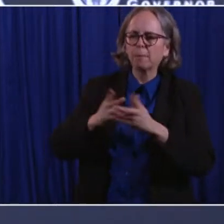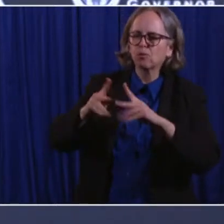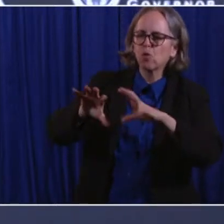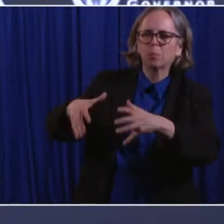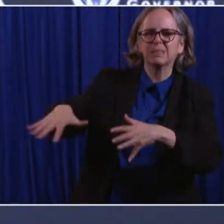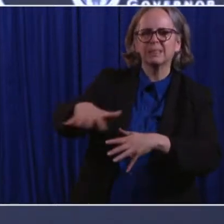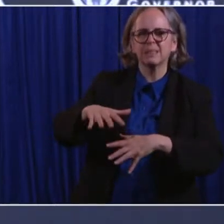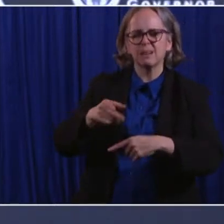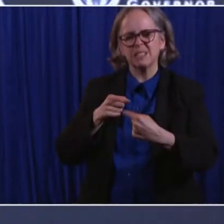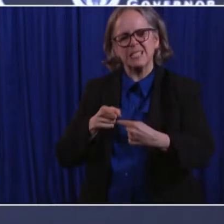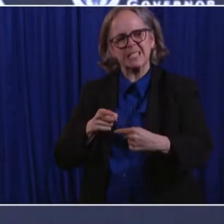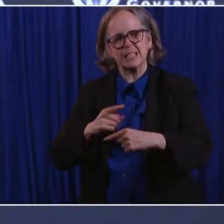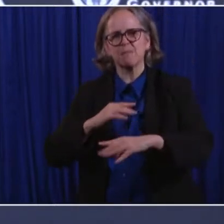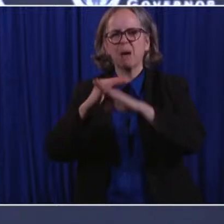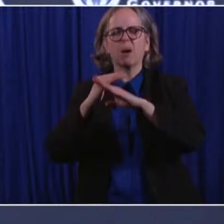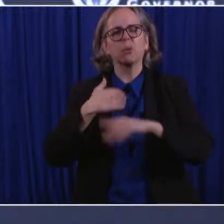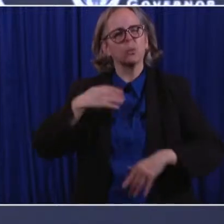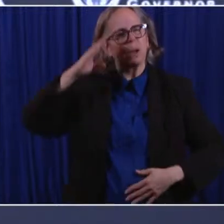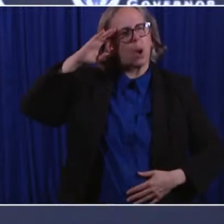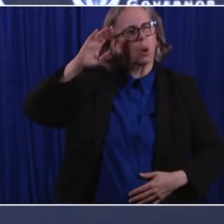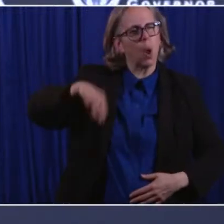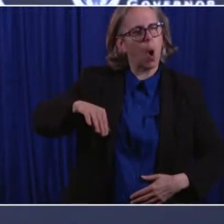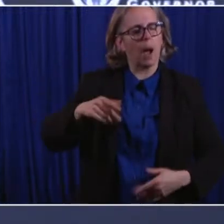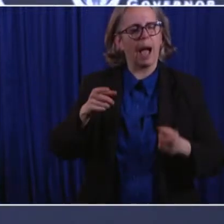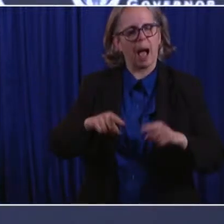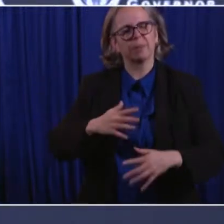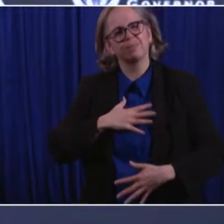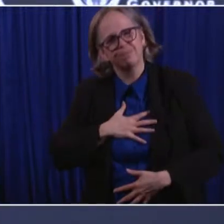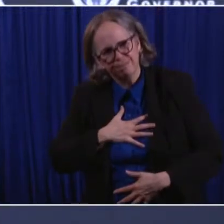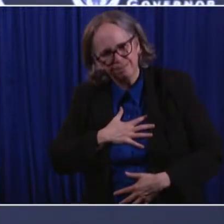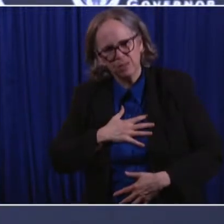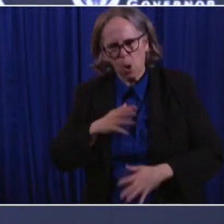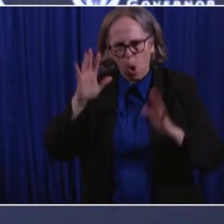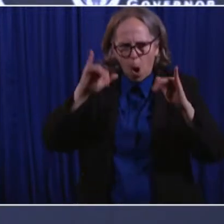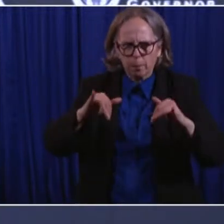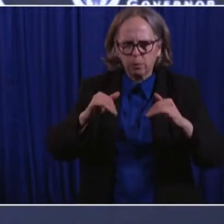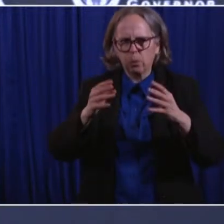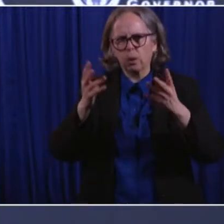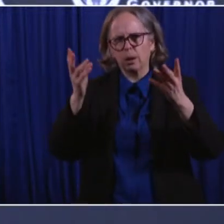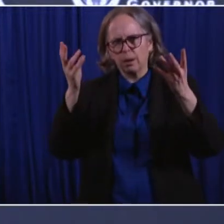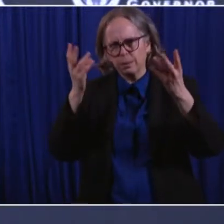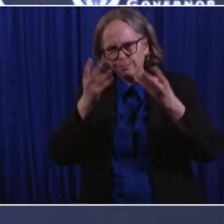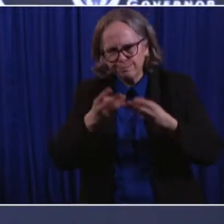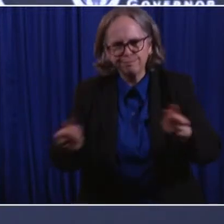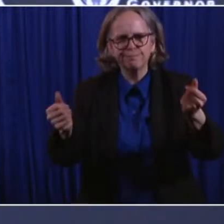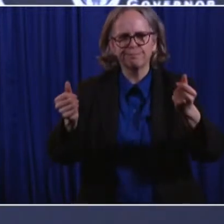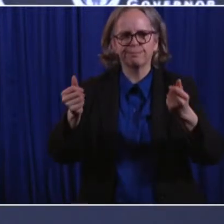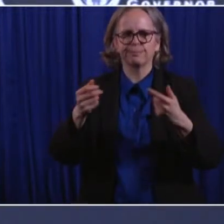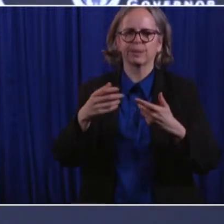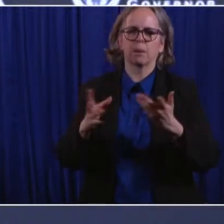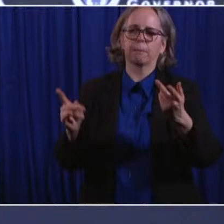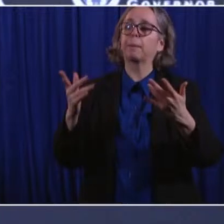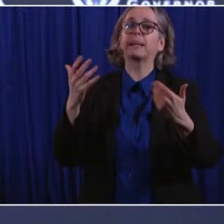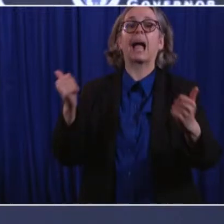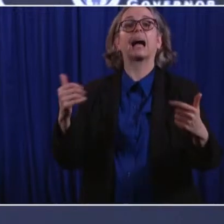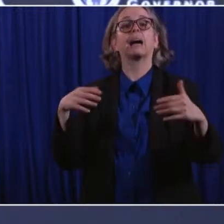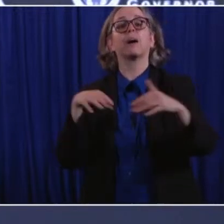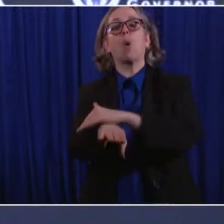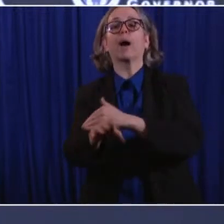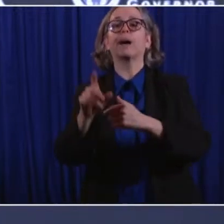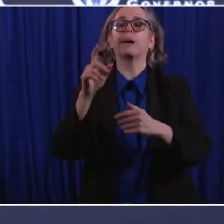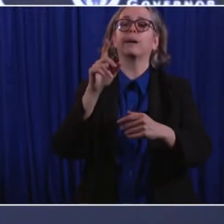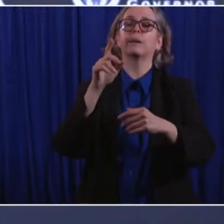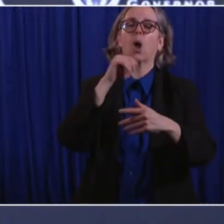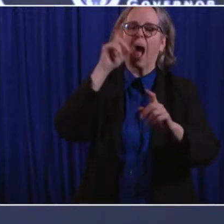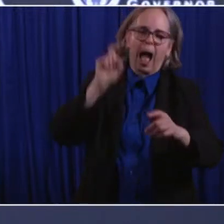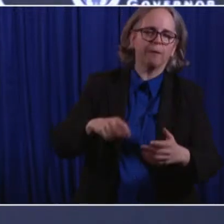So it's a good question. We're going to get there. We're going to do it. Next question online is from Jim Oddie at